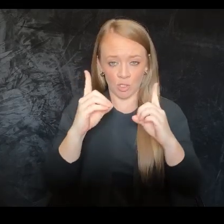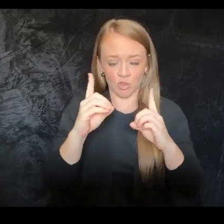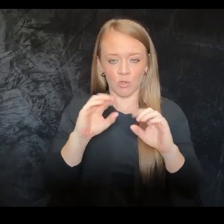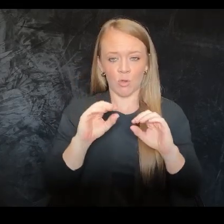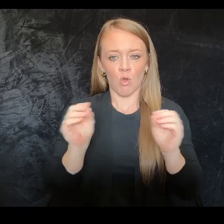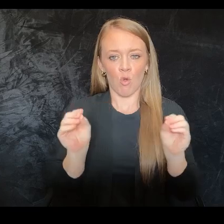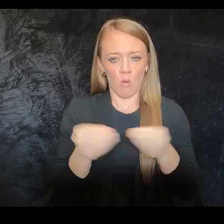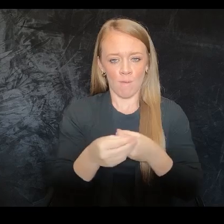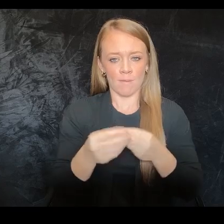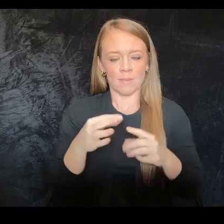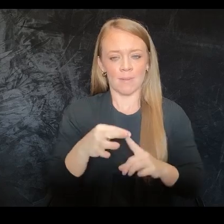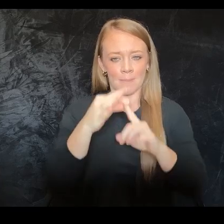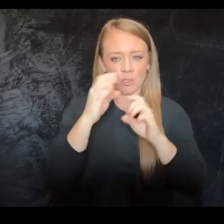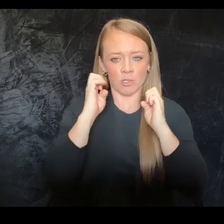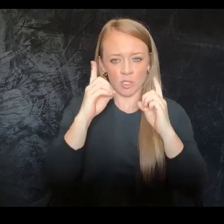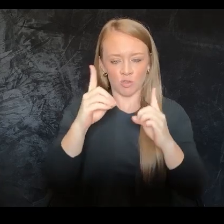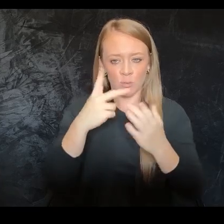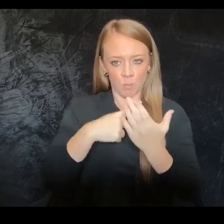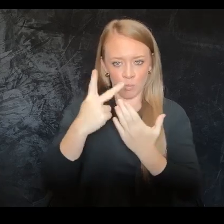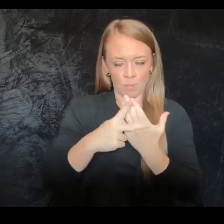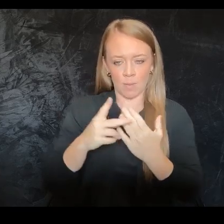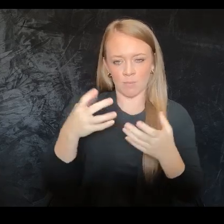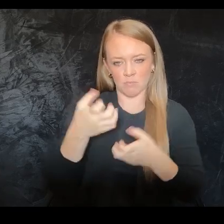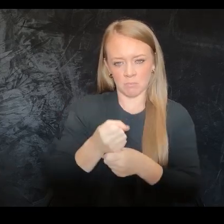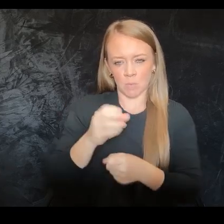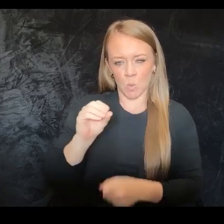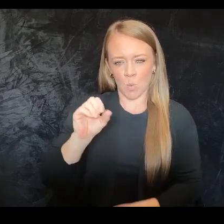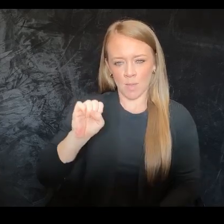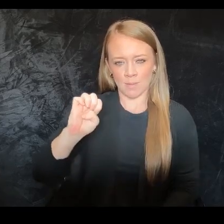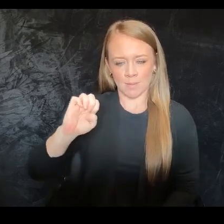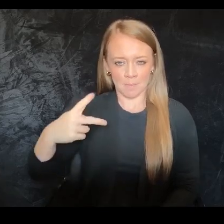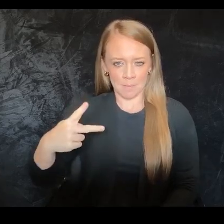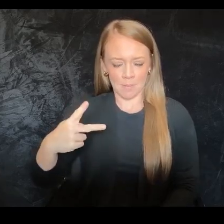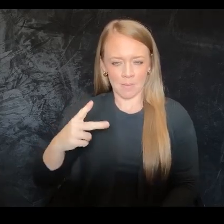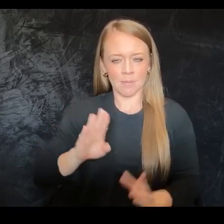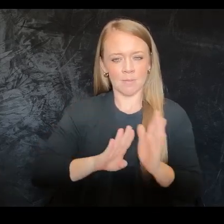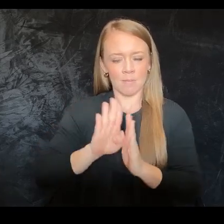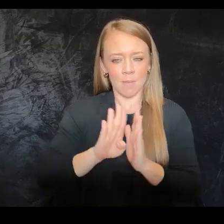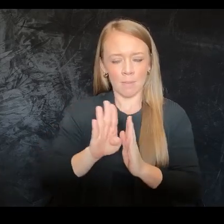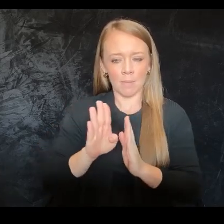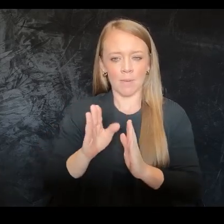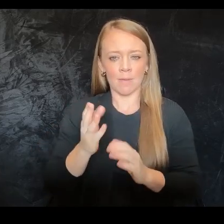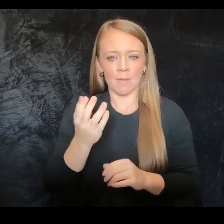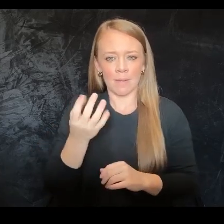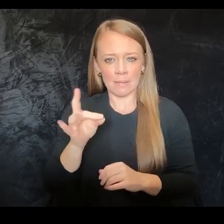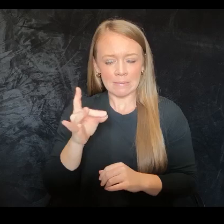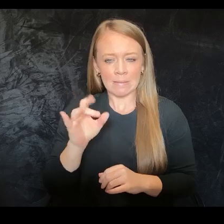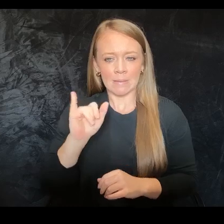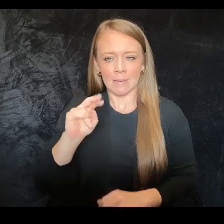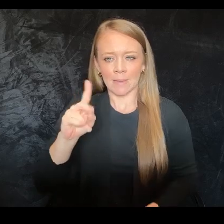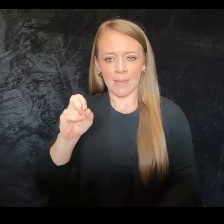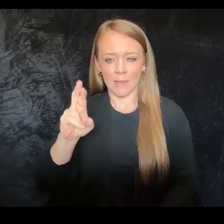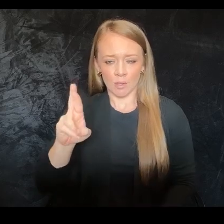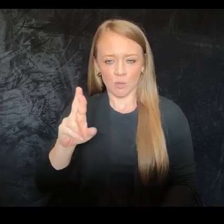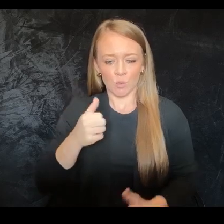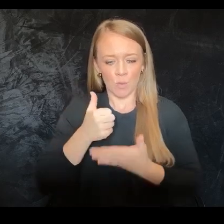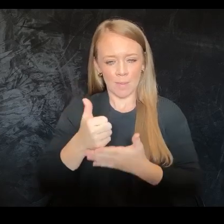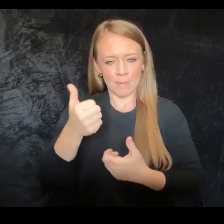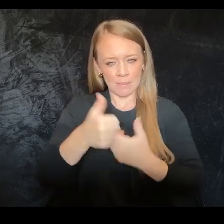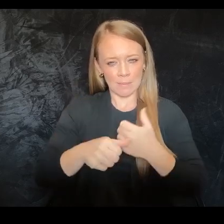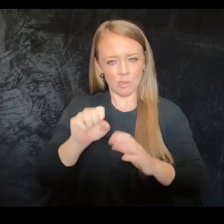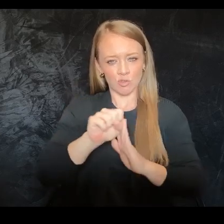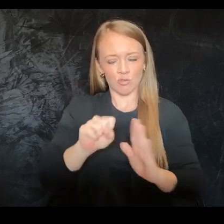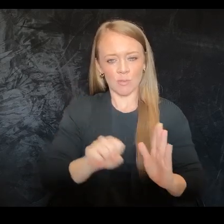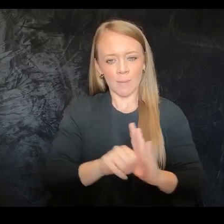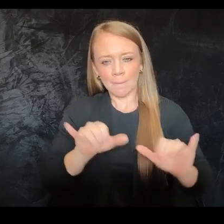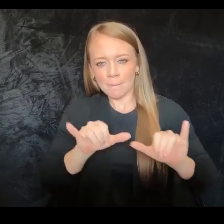Education, Office of Special Education Programs, OSEP, developed 18 indicators to help each state measure and report